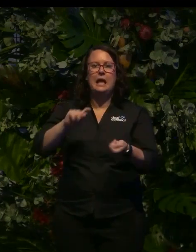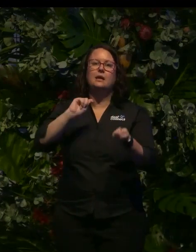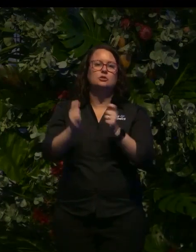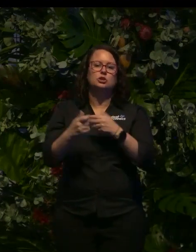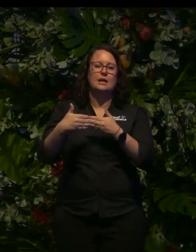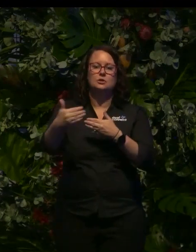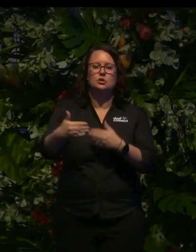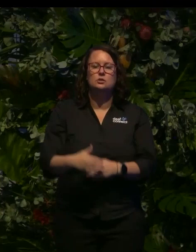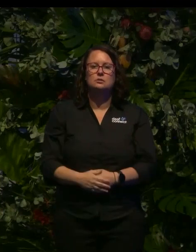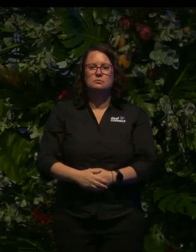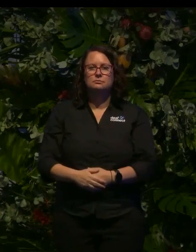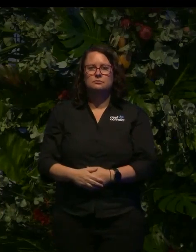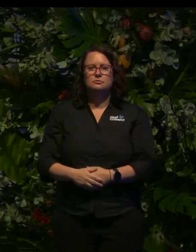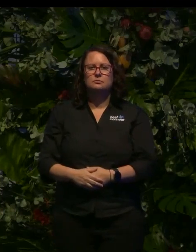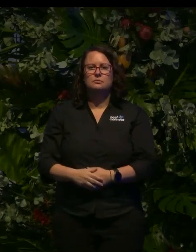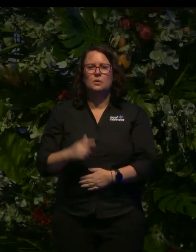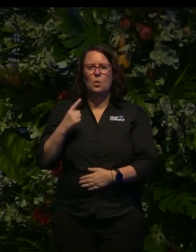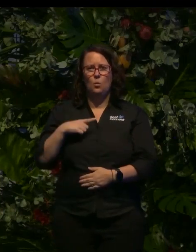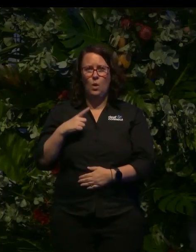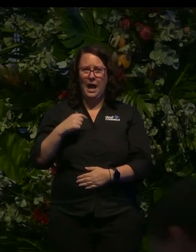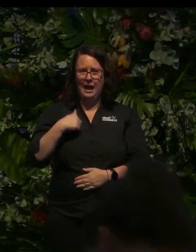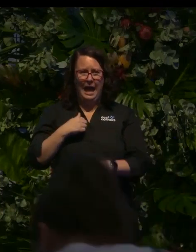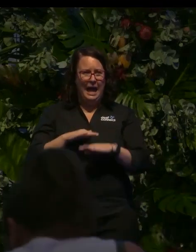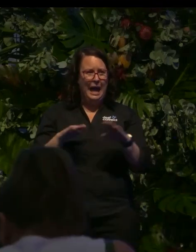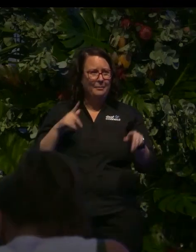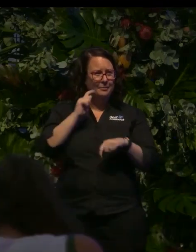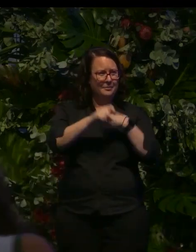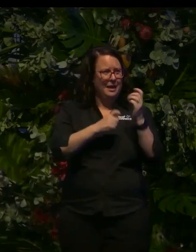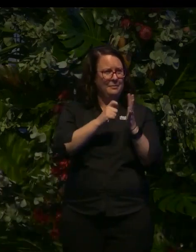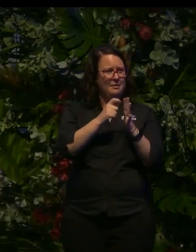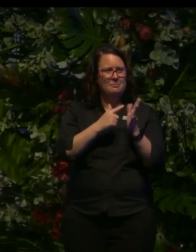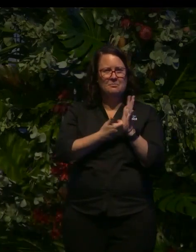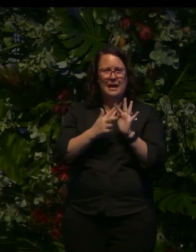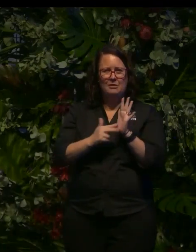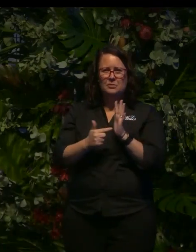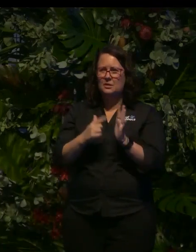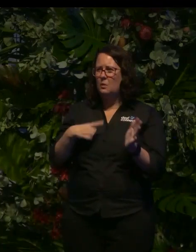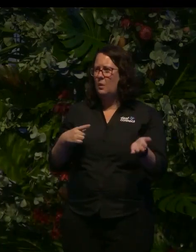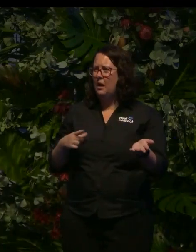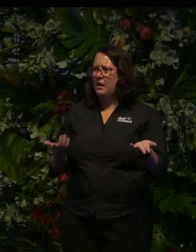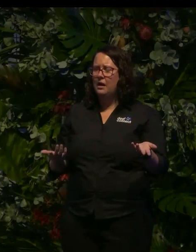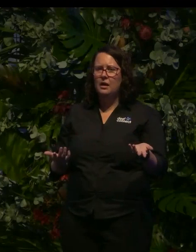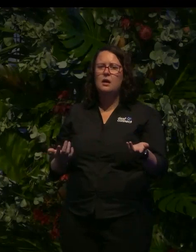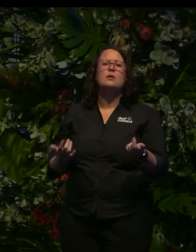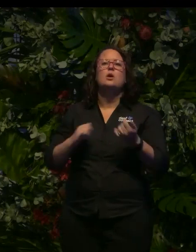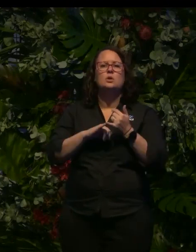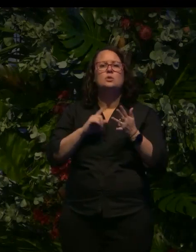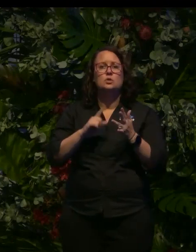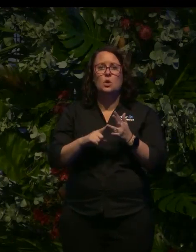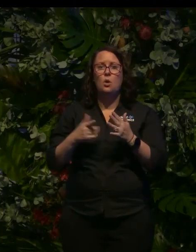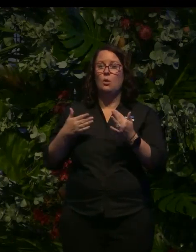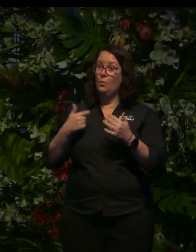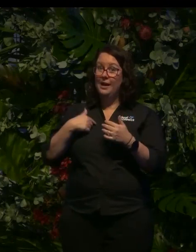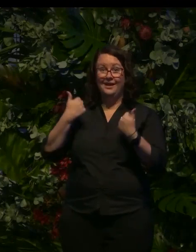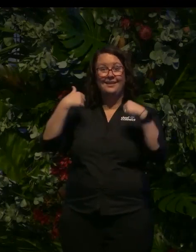because why should we not be able to be parents? So independently of this forbidden, we were able to